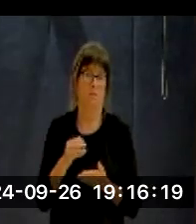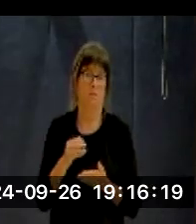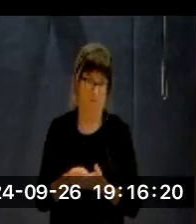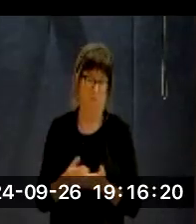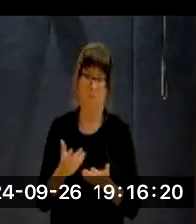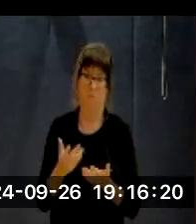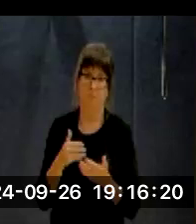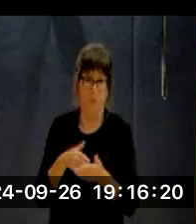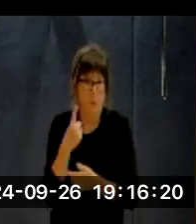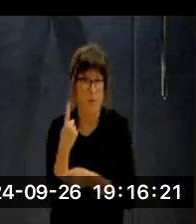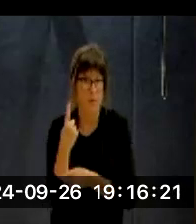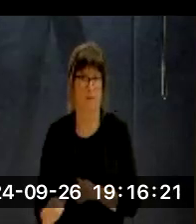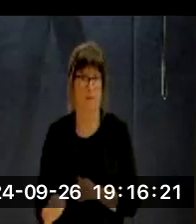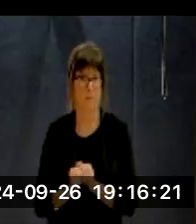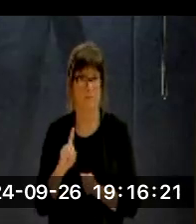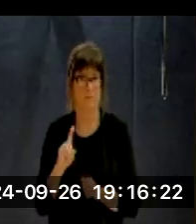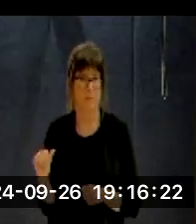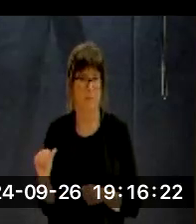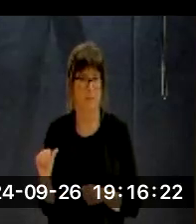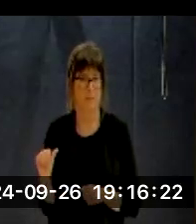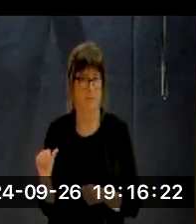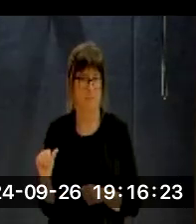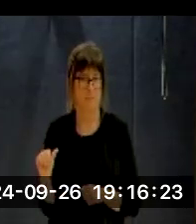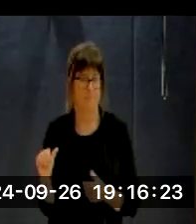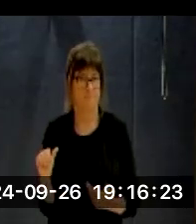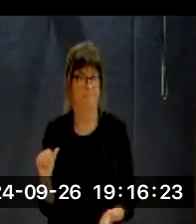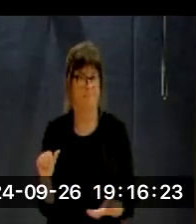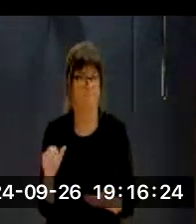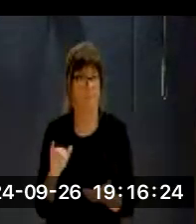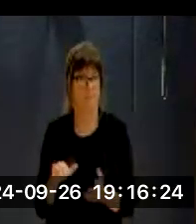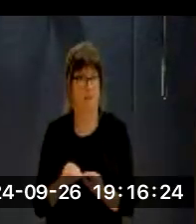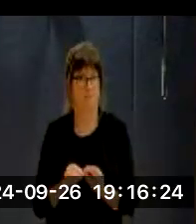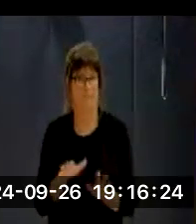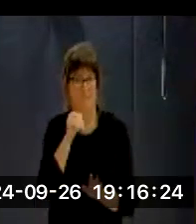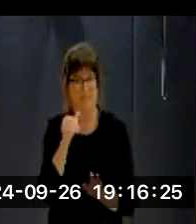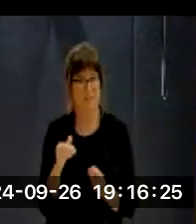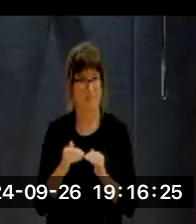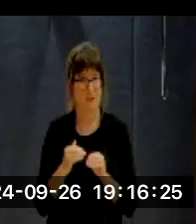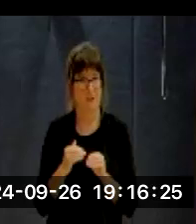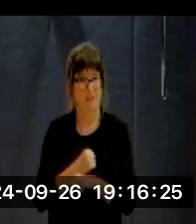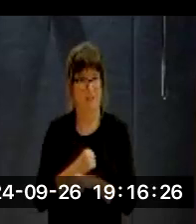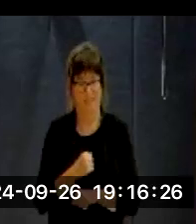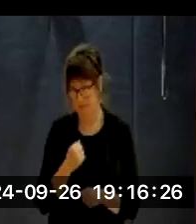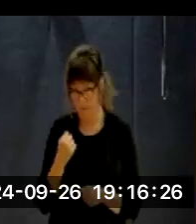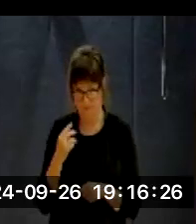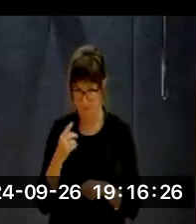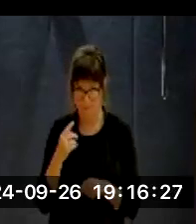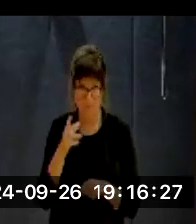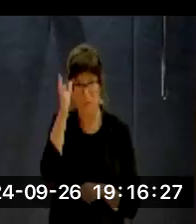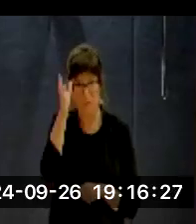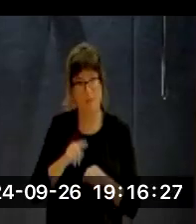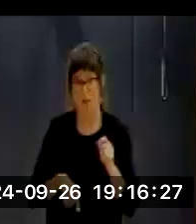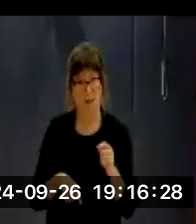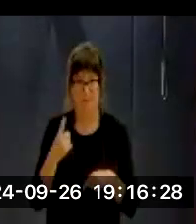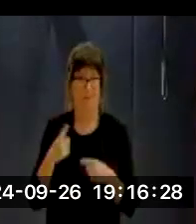a disability. This obviously is not a fair fight. Parents cannot fight these huge